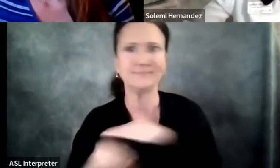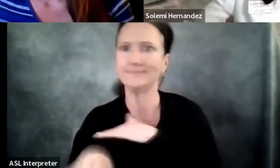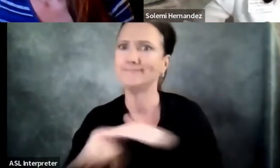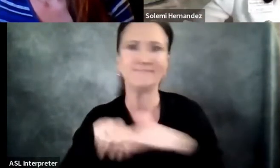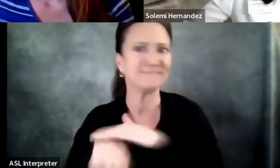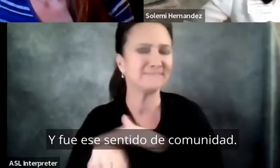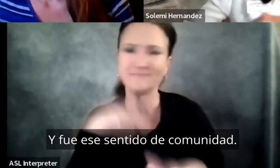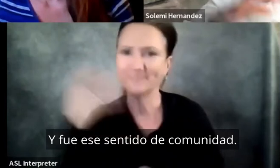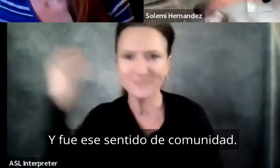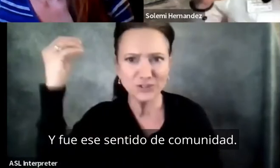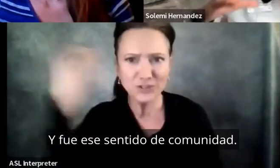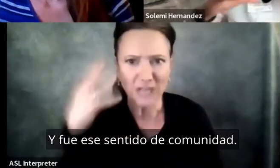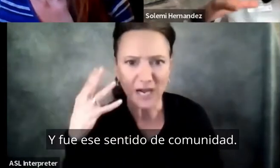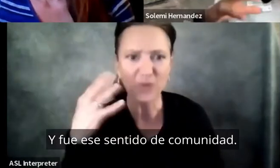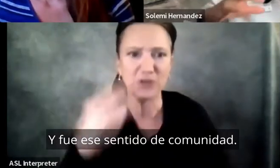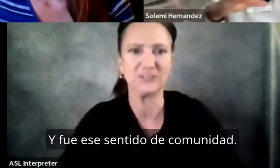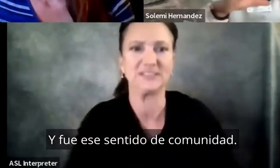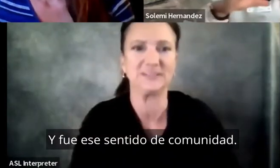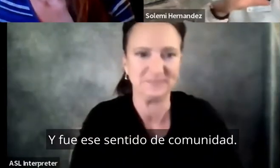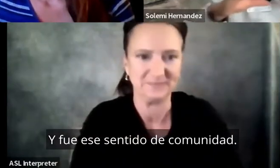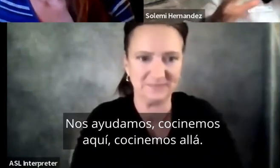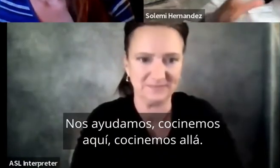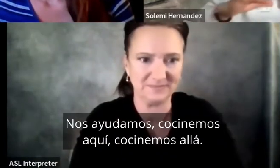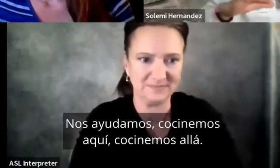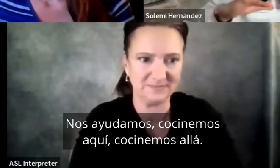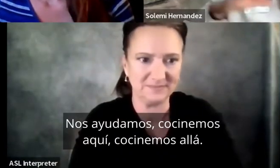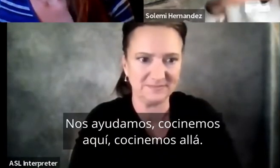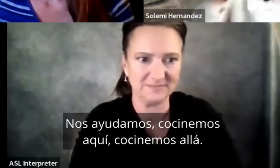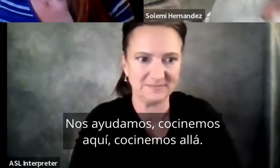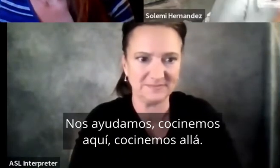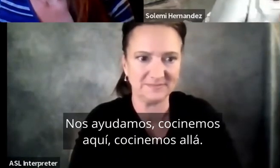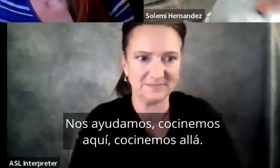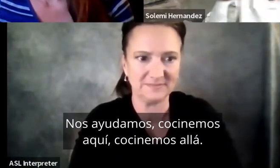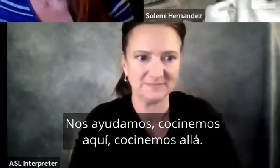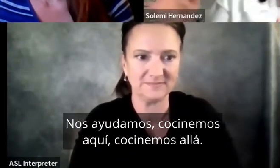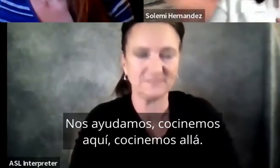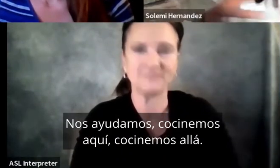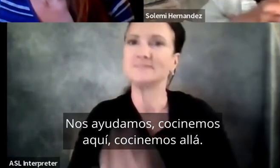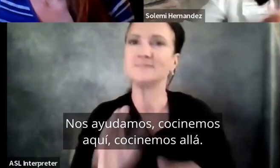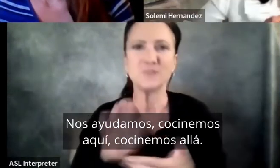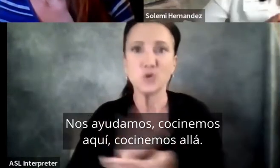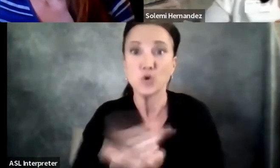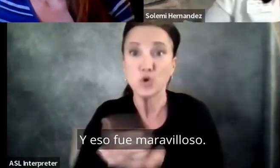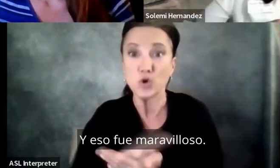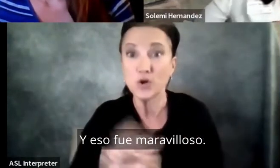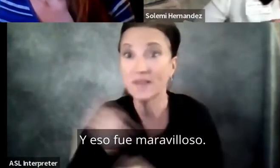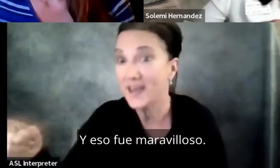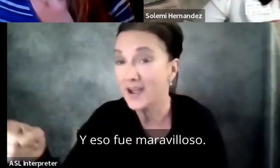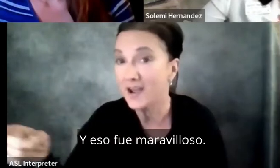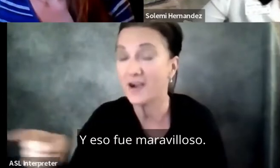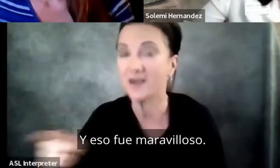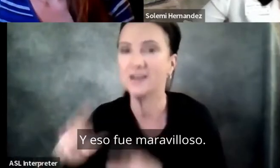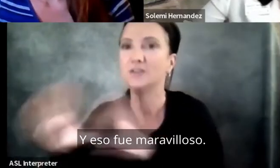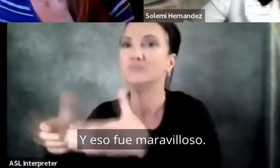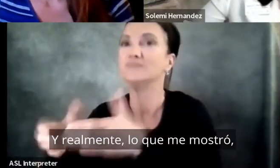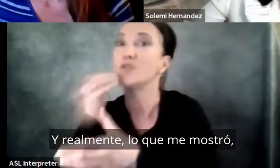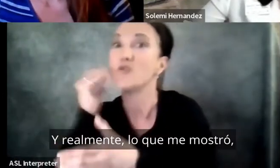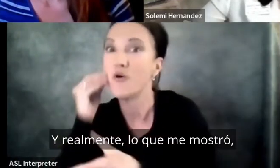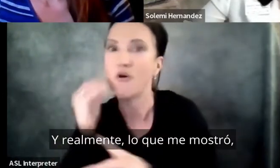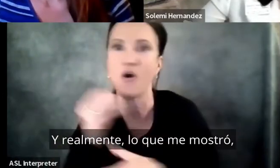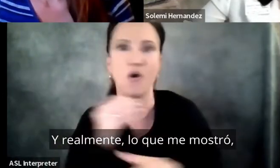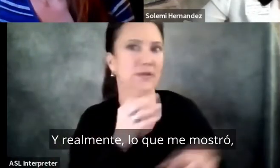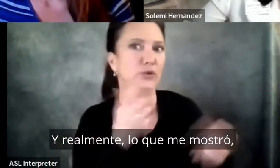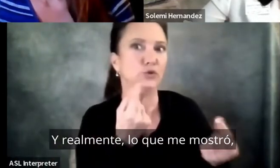showers. And it was that sense of community. We help each other. Let's cook here. Let's cook there. And that was wonderful.